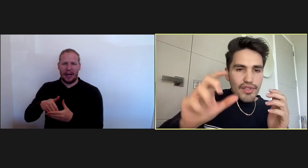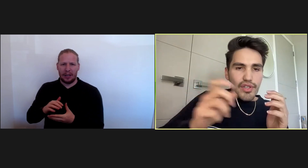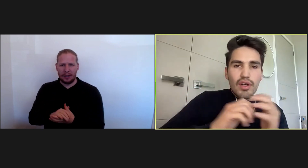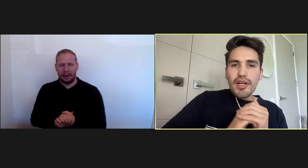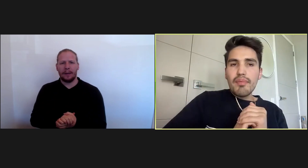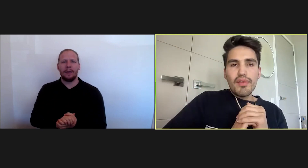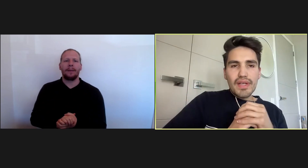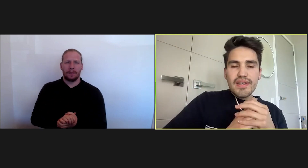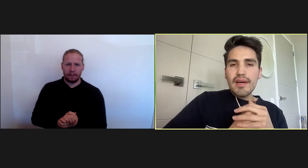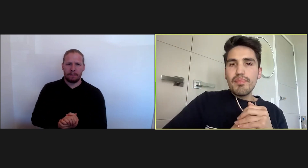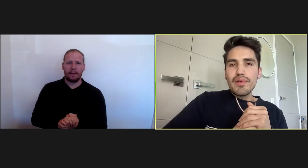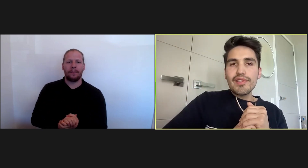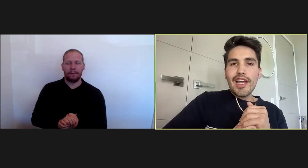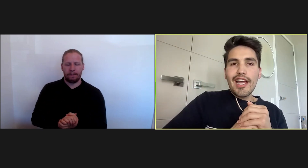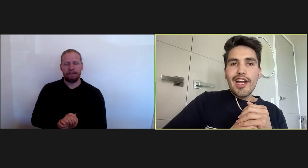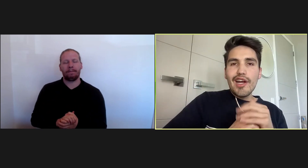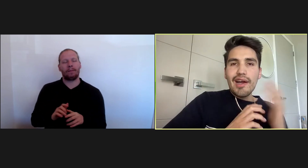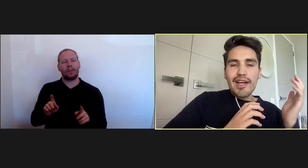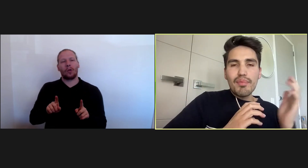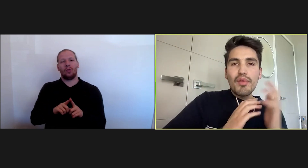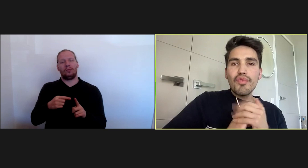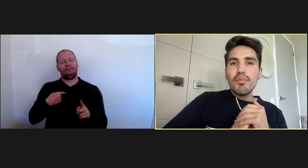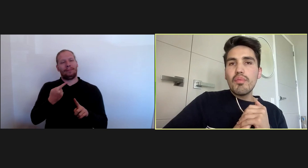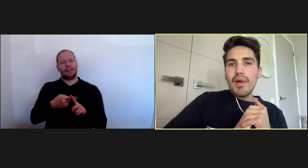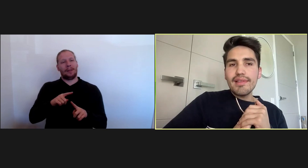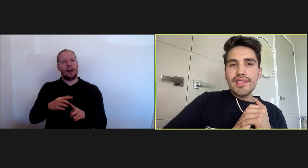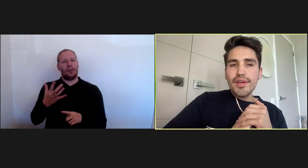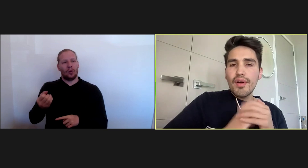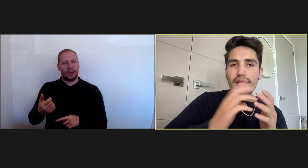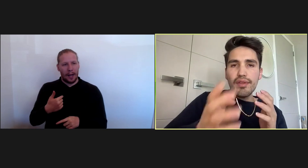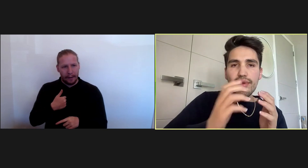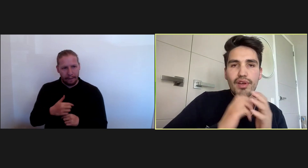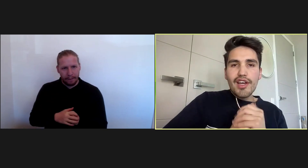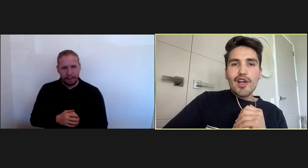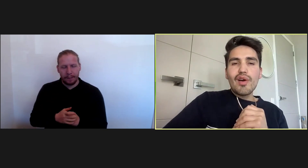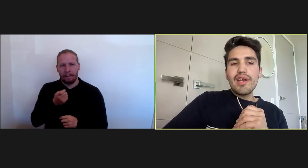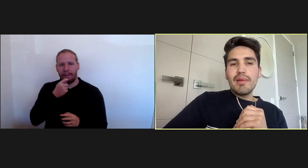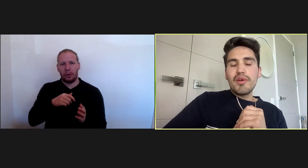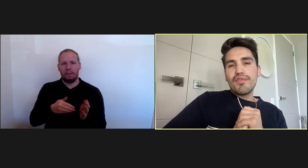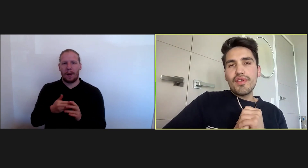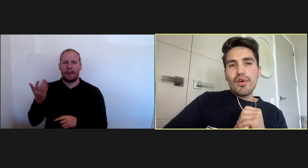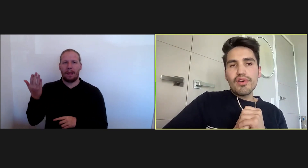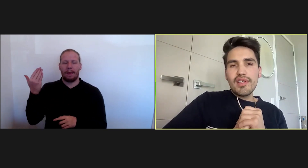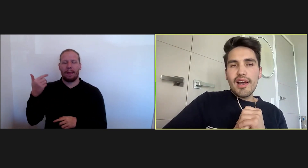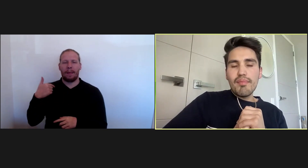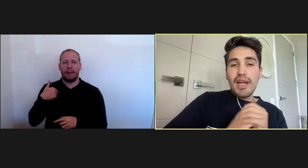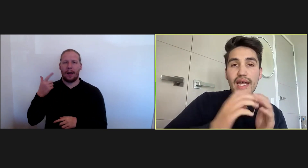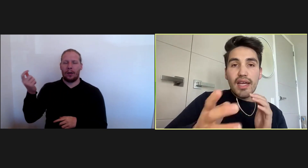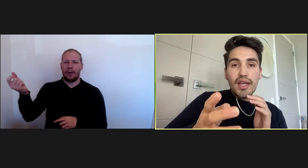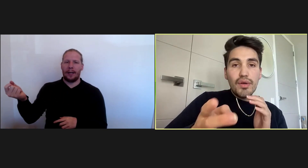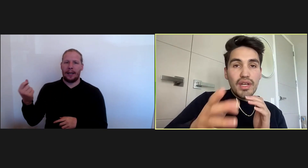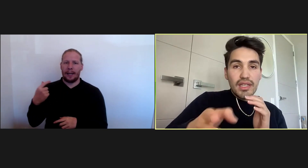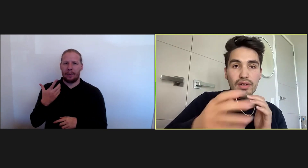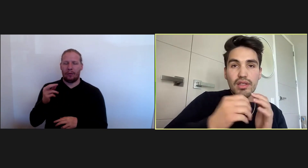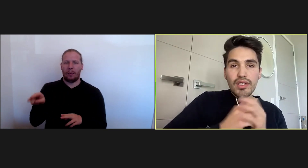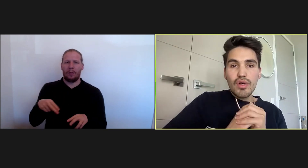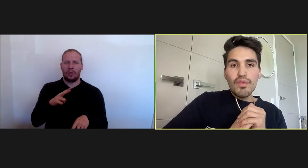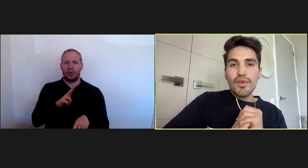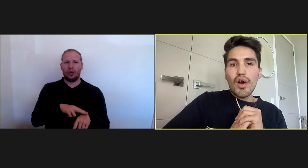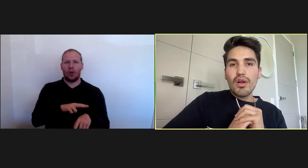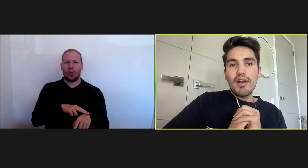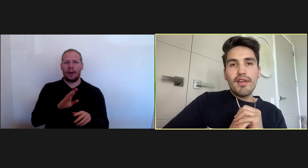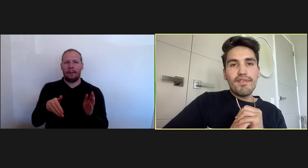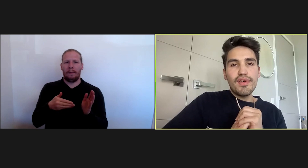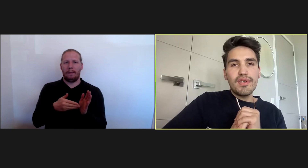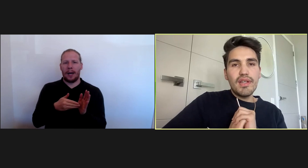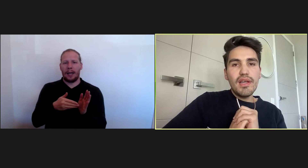then I also got a couple of examples. A couple of months ago, I got an email from Dr. Malihi, who is on this call